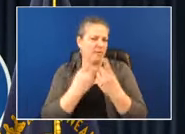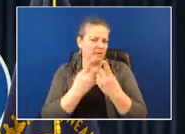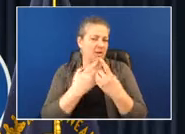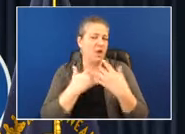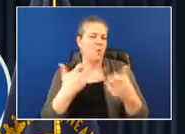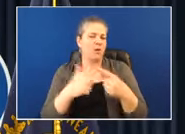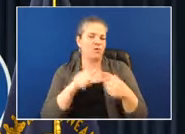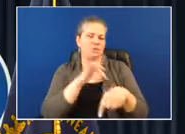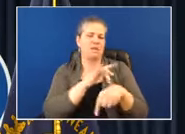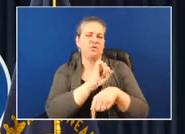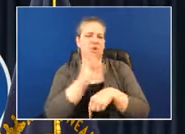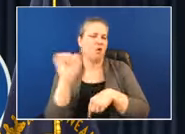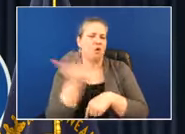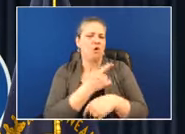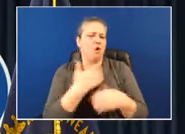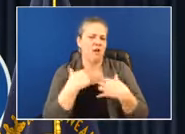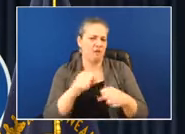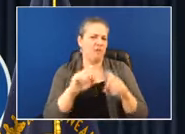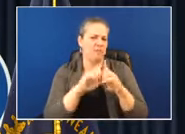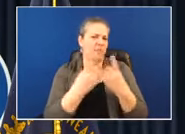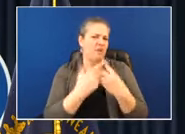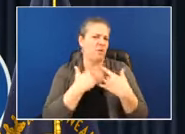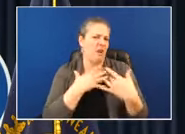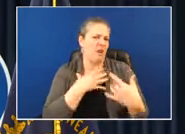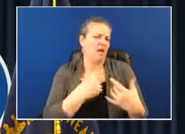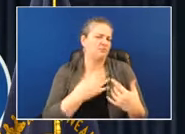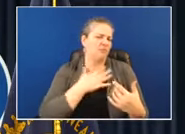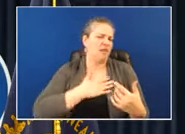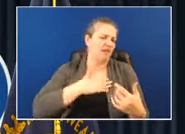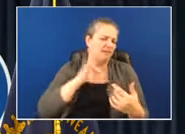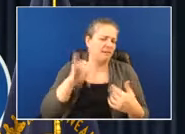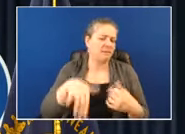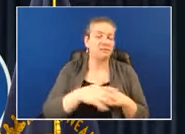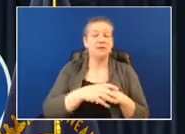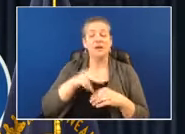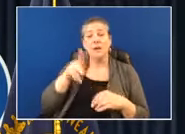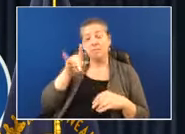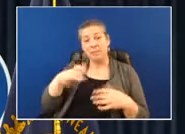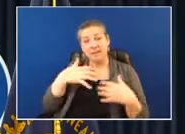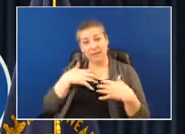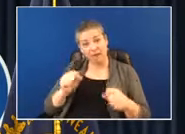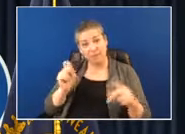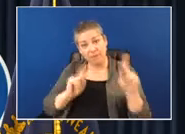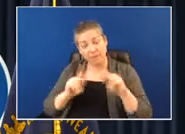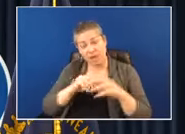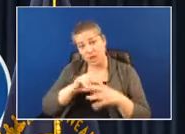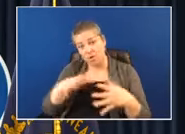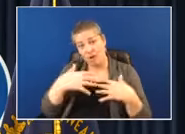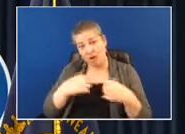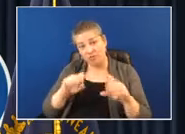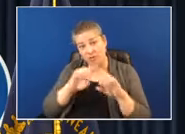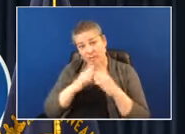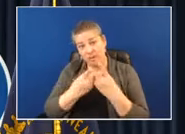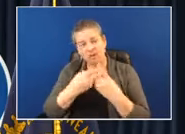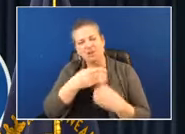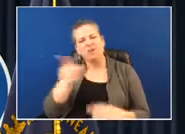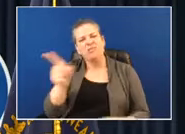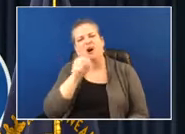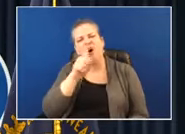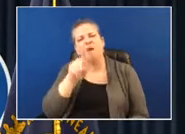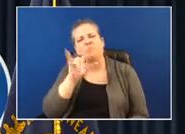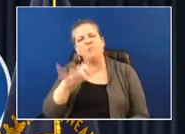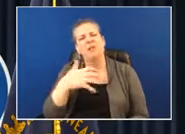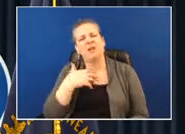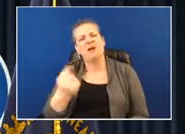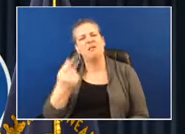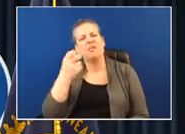counties across the Commonwealth. These public health professionals in your local health departments are public health heroes and local community heroes.